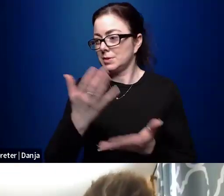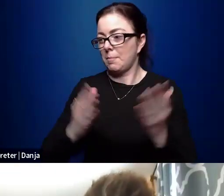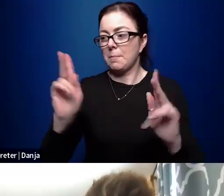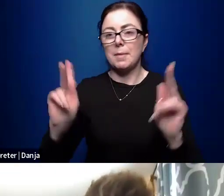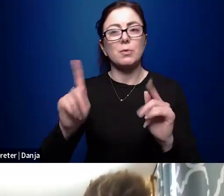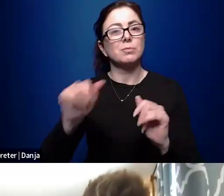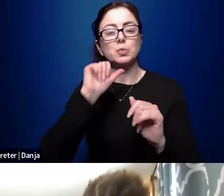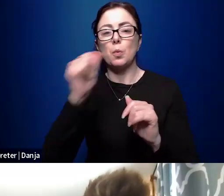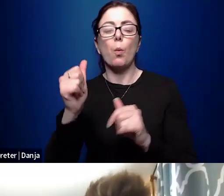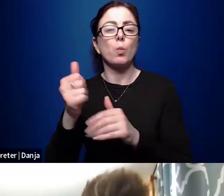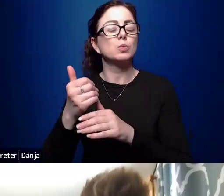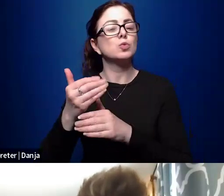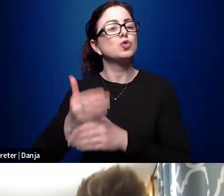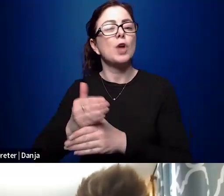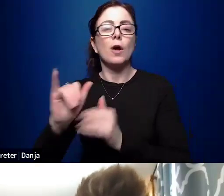Thank you.